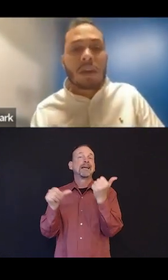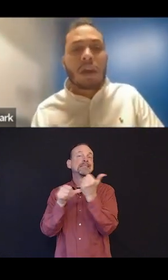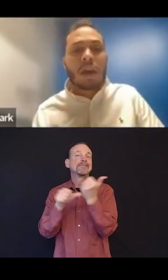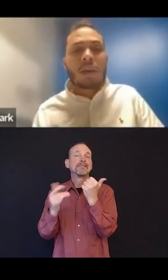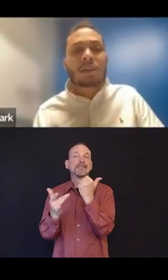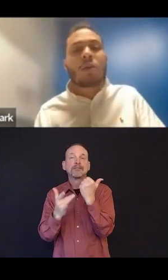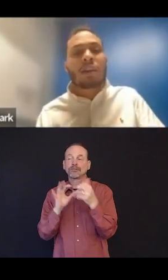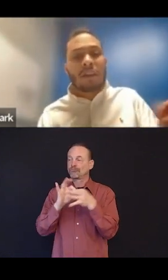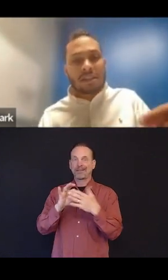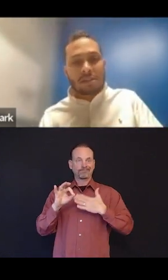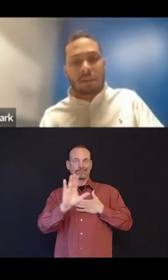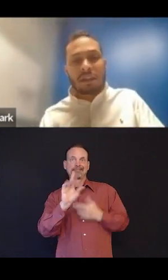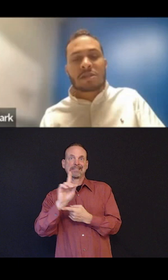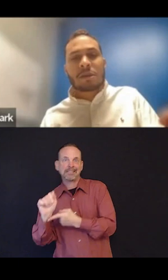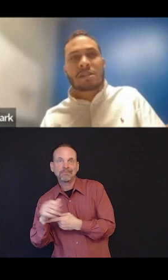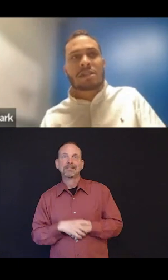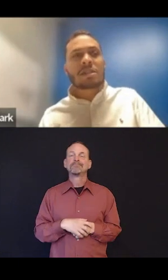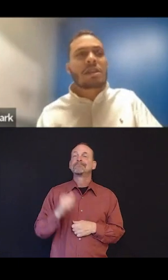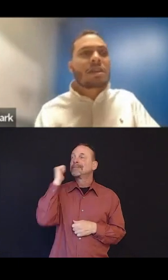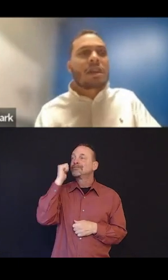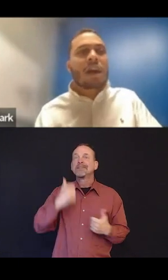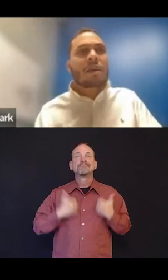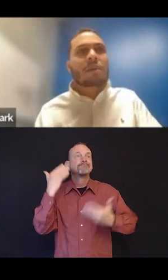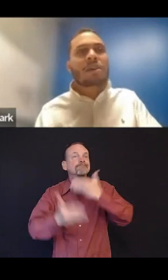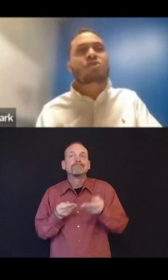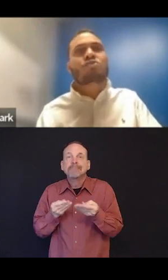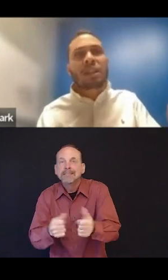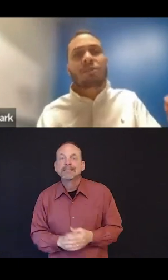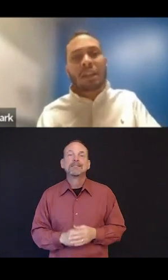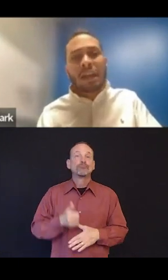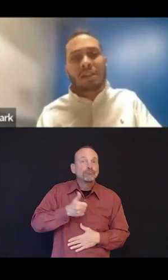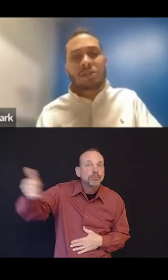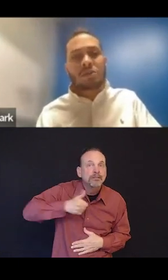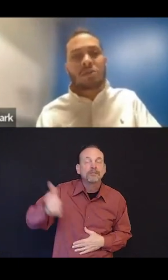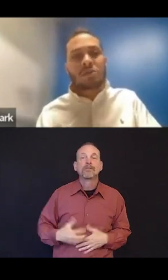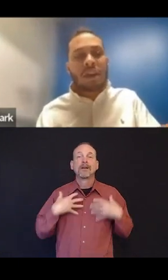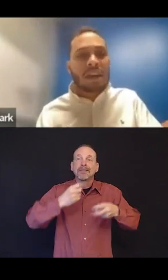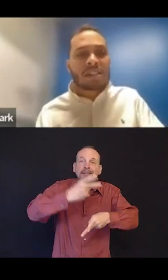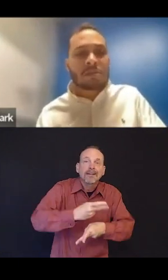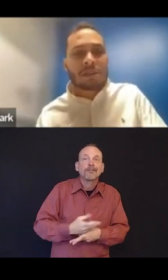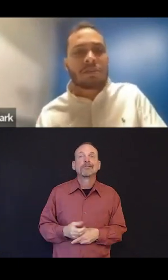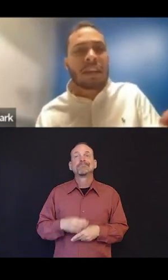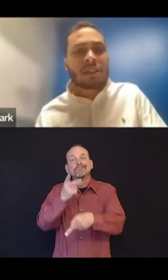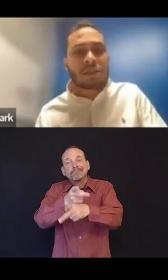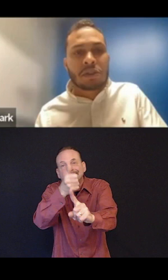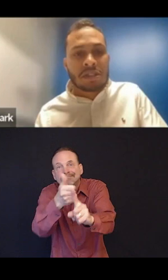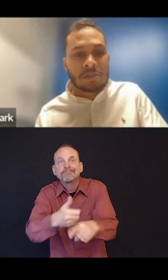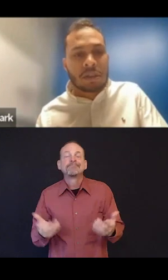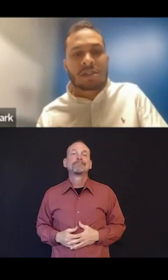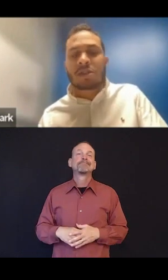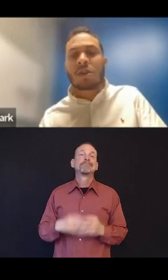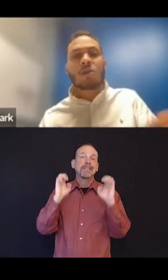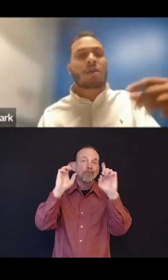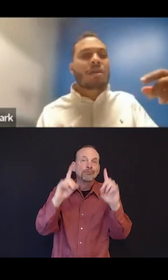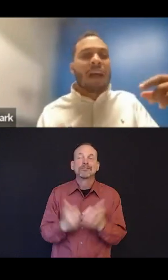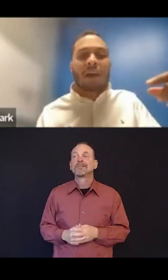money on, the qualified disability expenses, is really related to any expense related to your